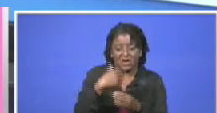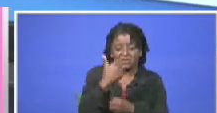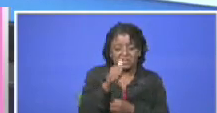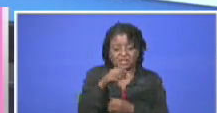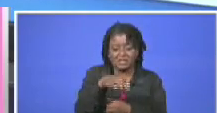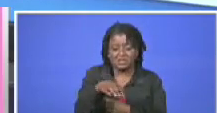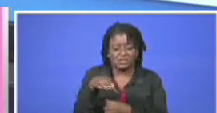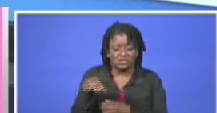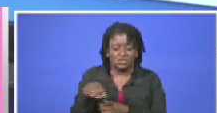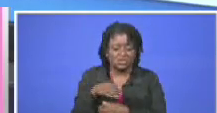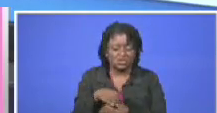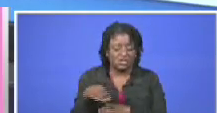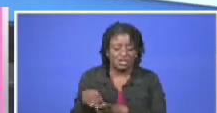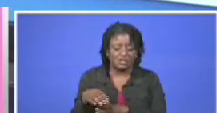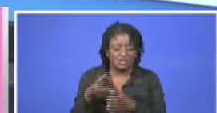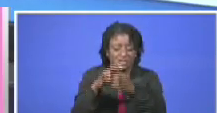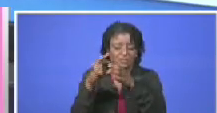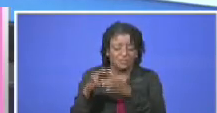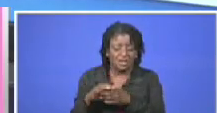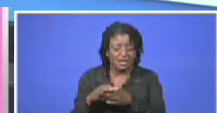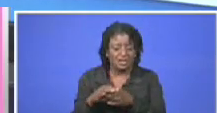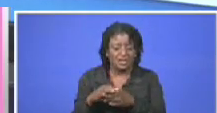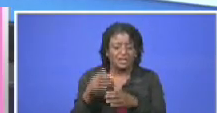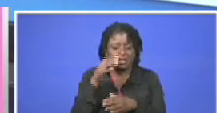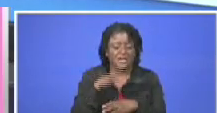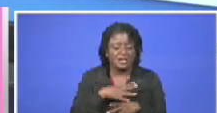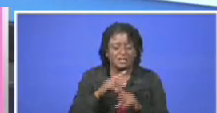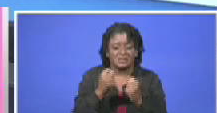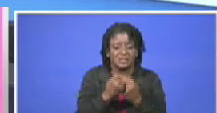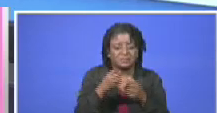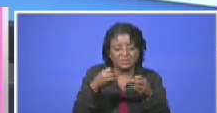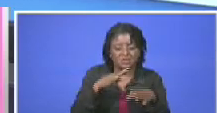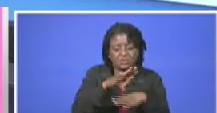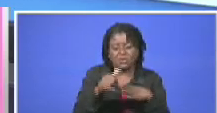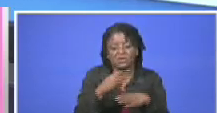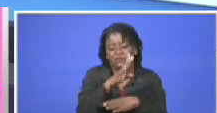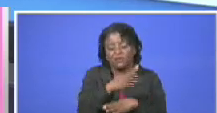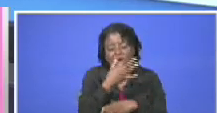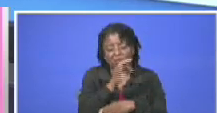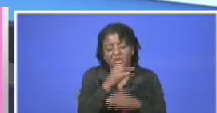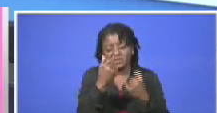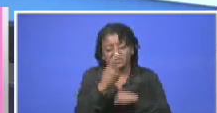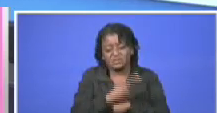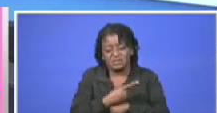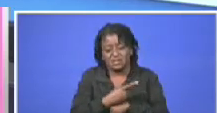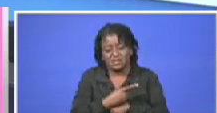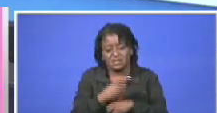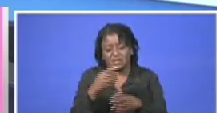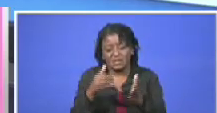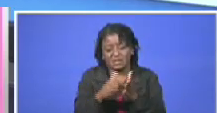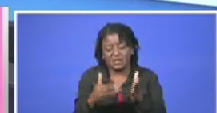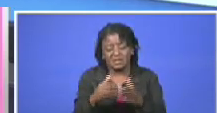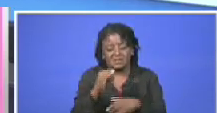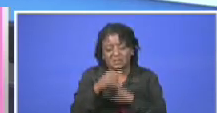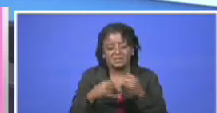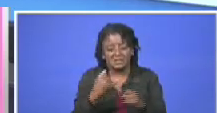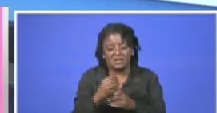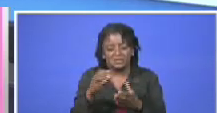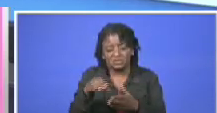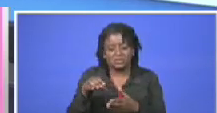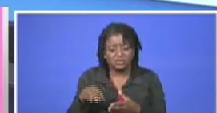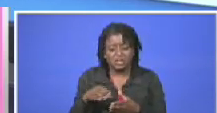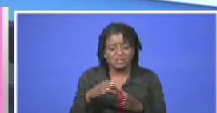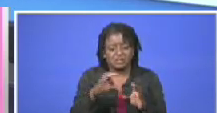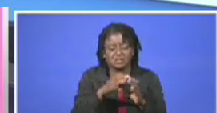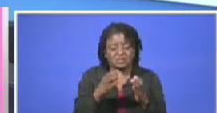in the Republic of Georgia. Our ladies team lost all 4 points today against the International Chess Committee of the Deaf. As for the Open Division, Team